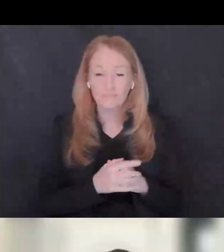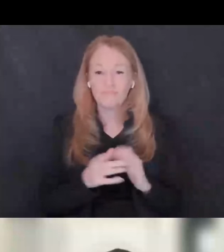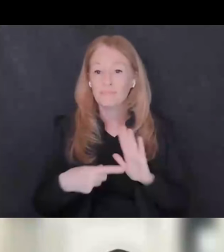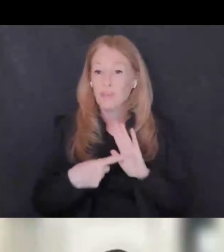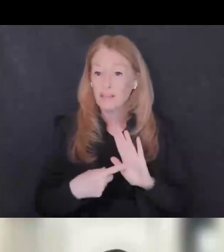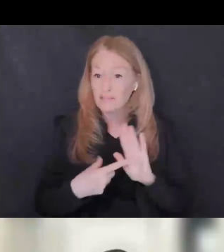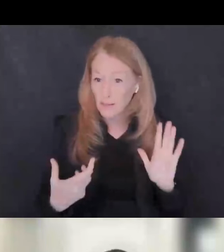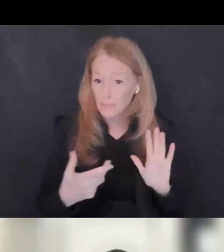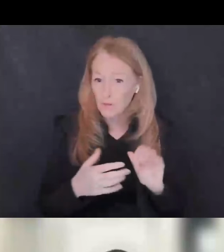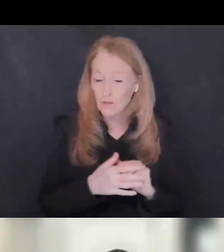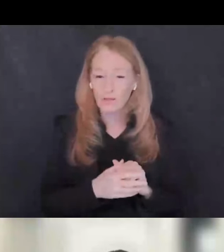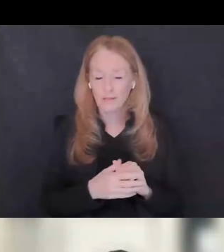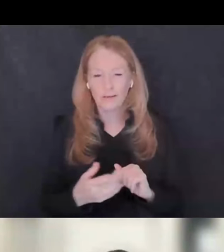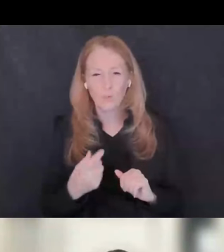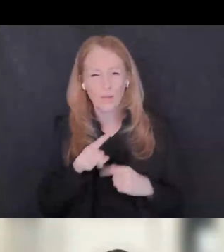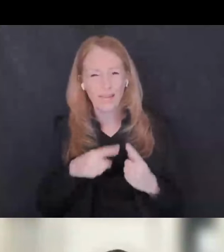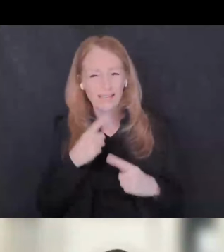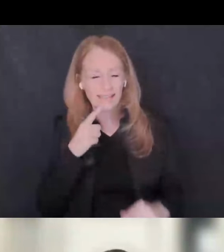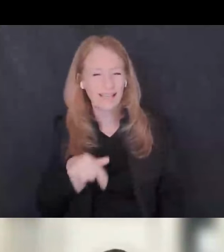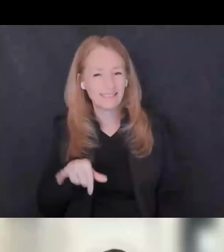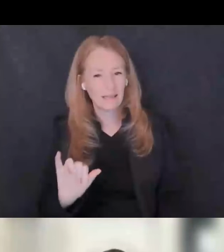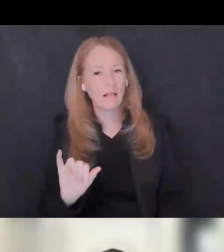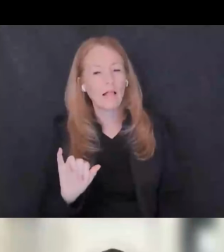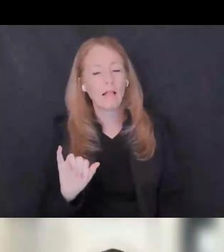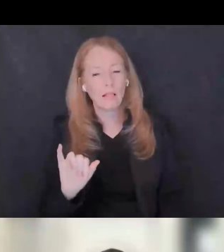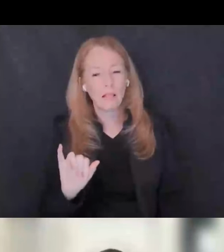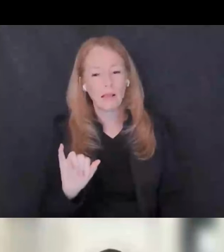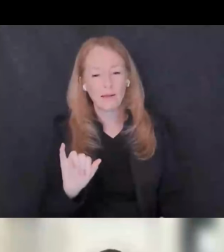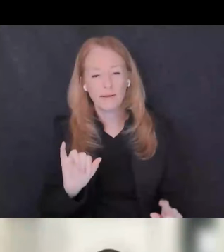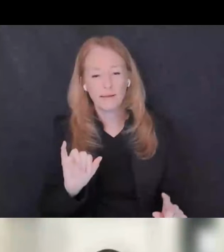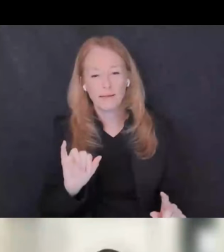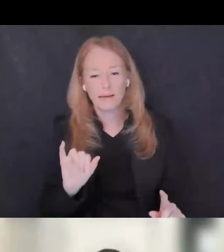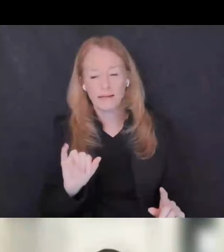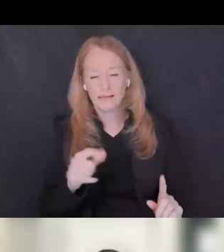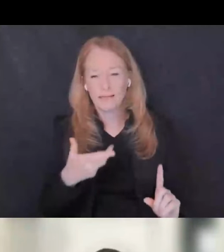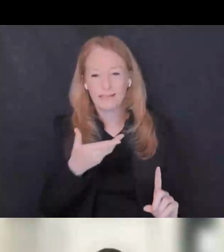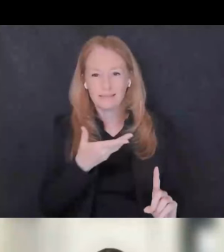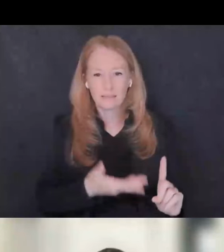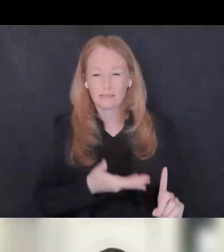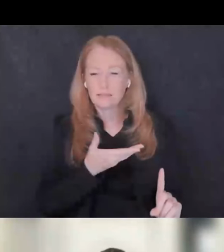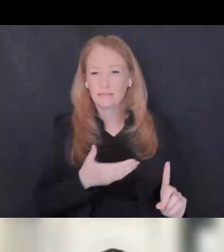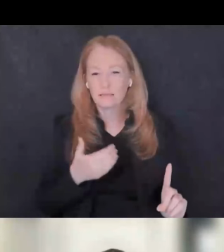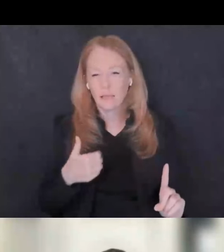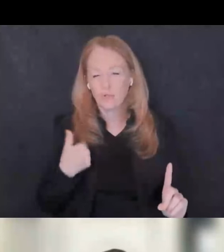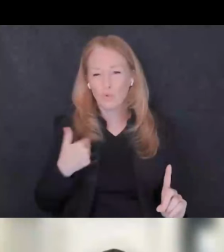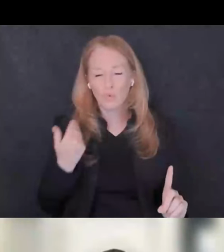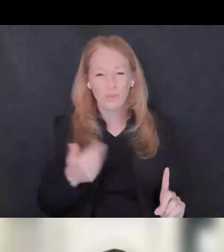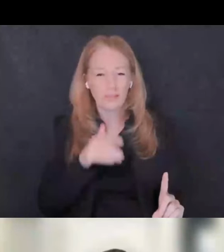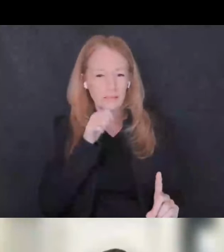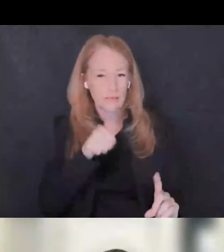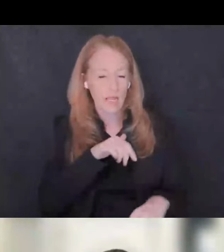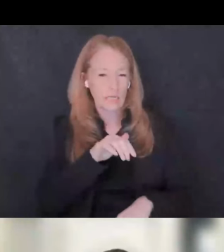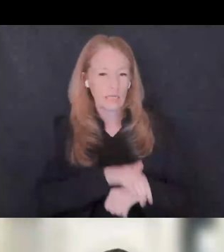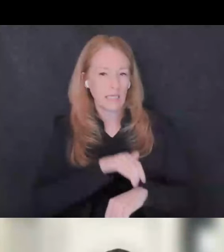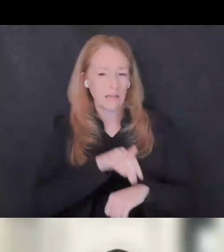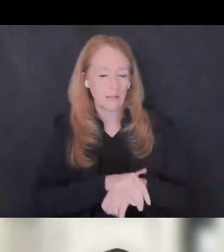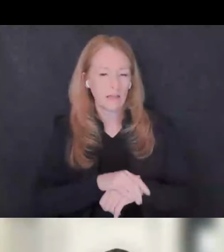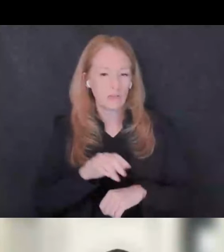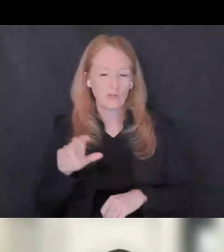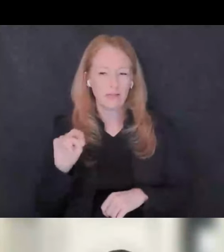by state still, if a youth who is not an English native speaker is in crisis, they will